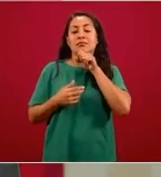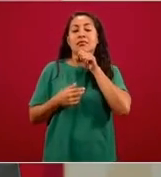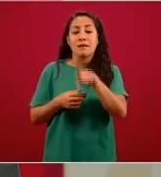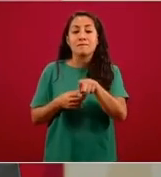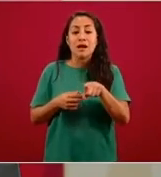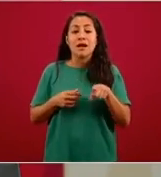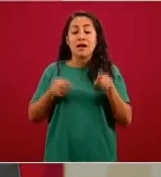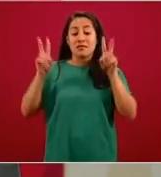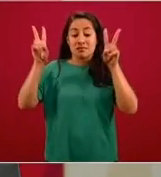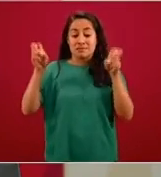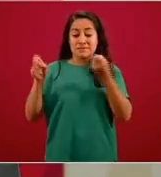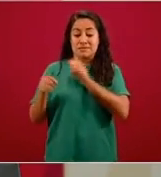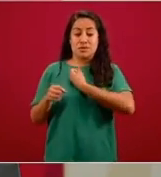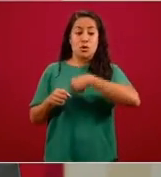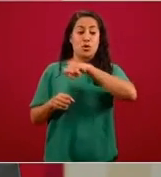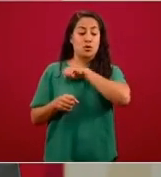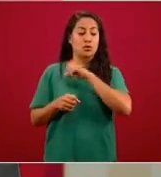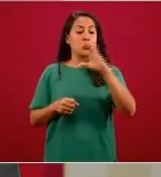consequences.